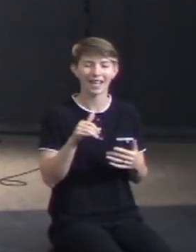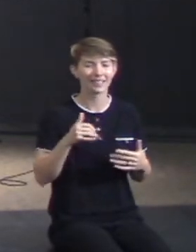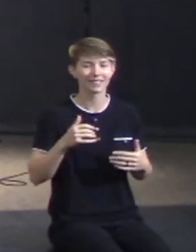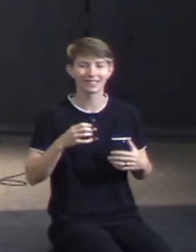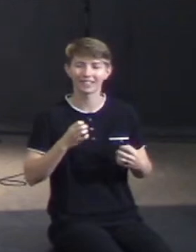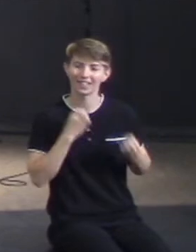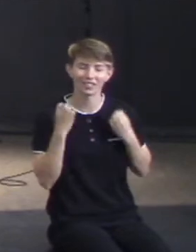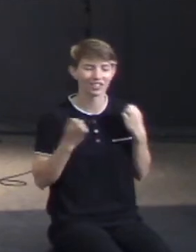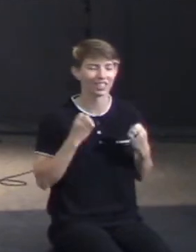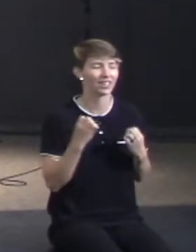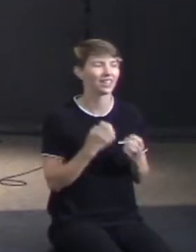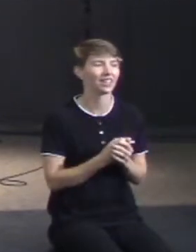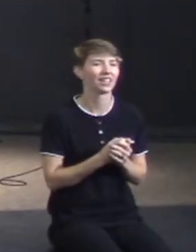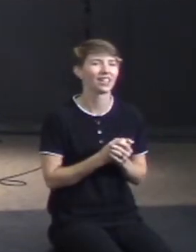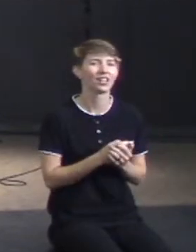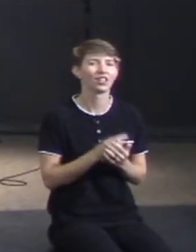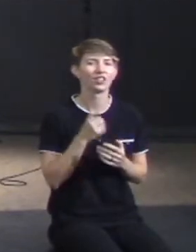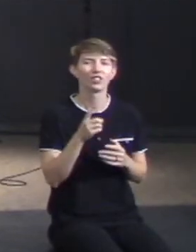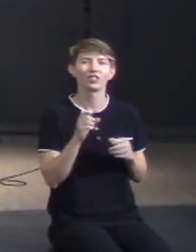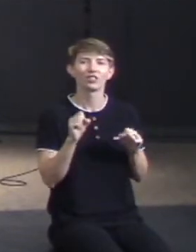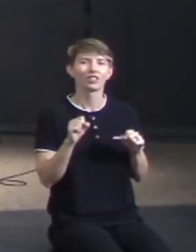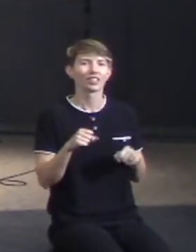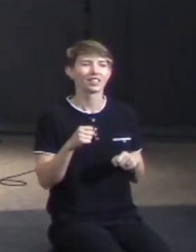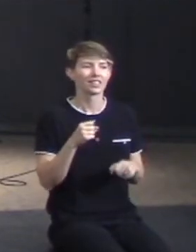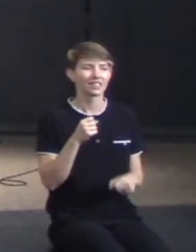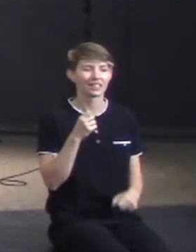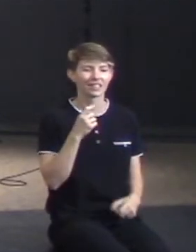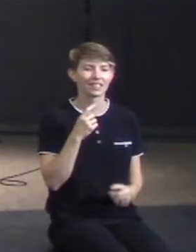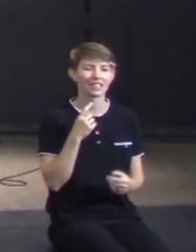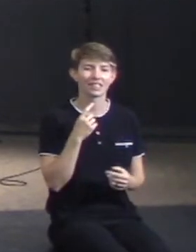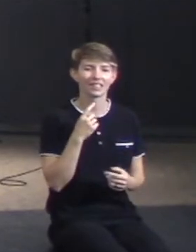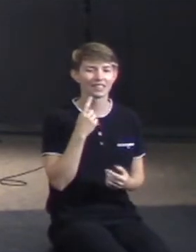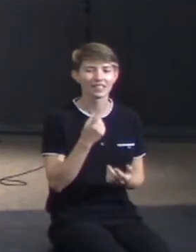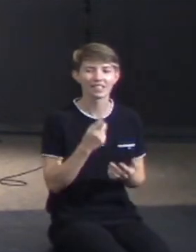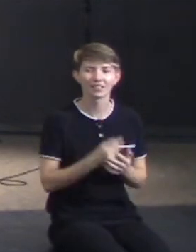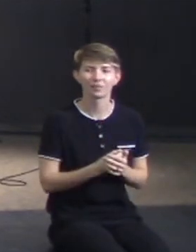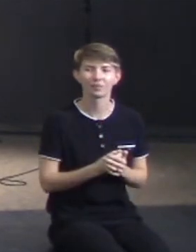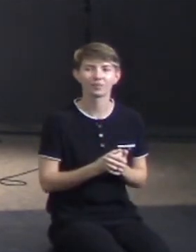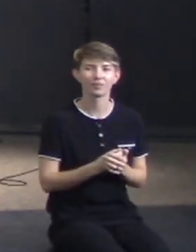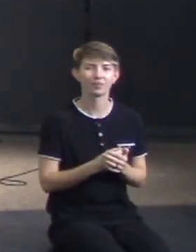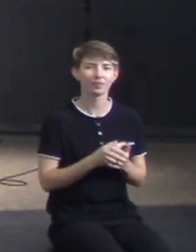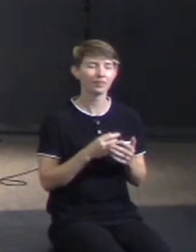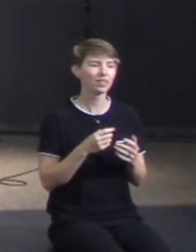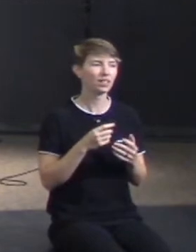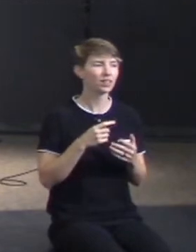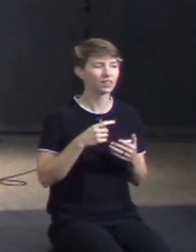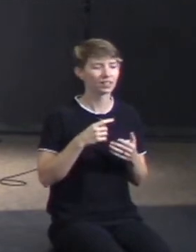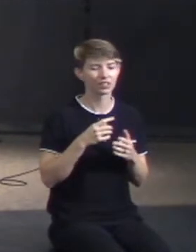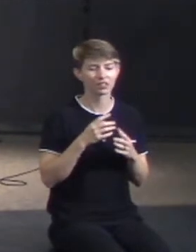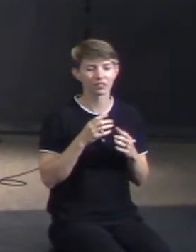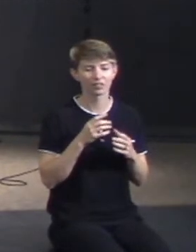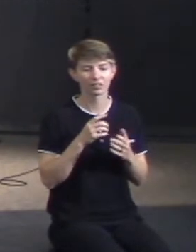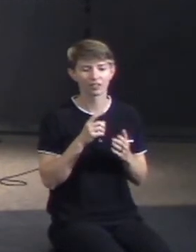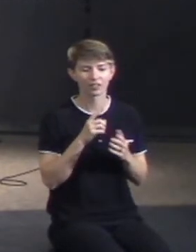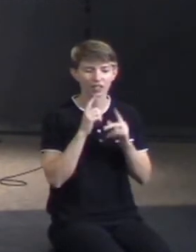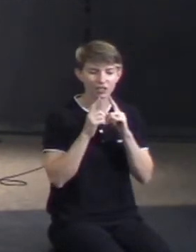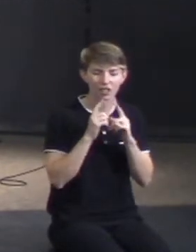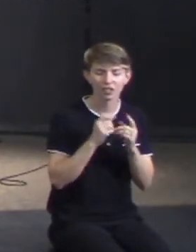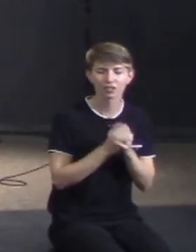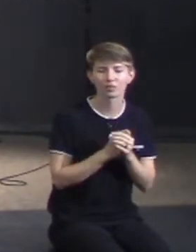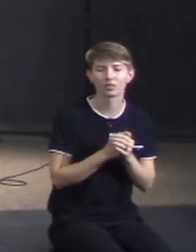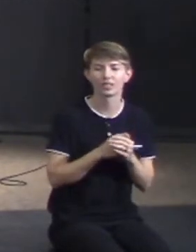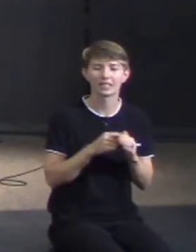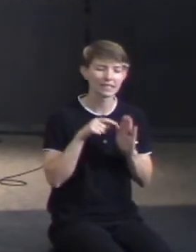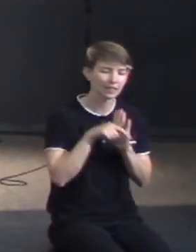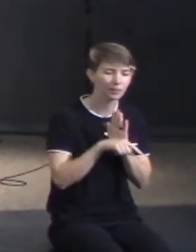And you could tell in the fellowship the talks were deeper. There were people huddled together talking, solving, figuring things